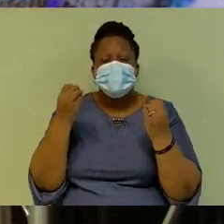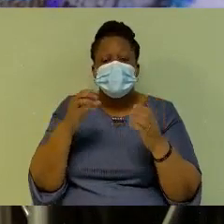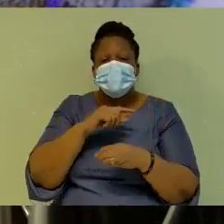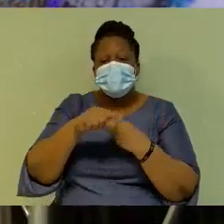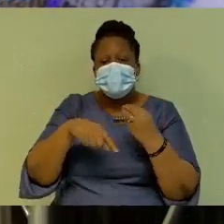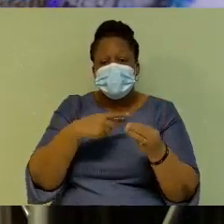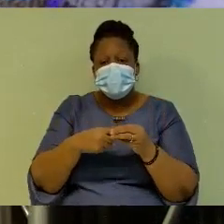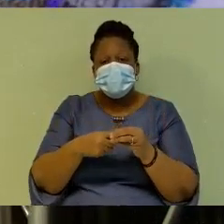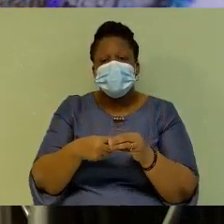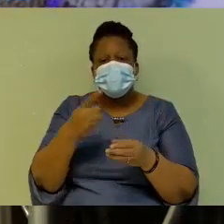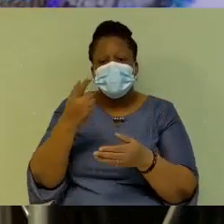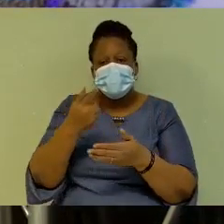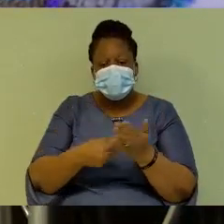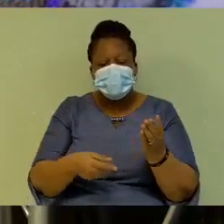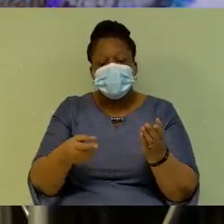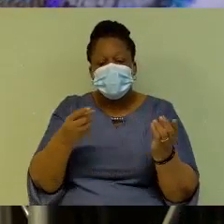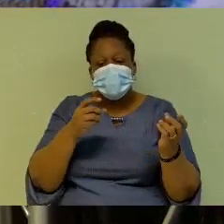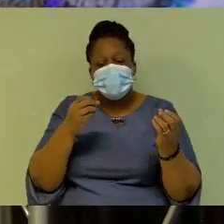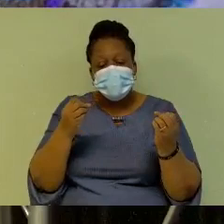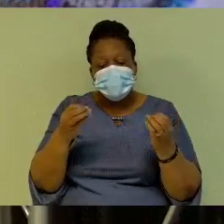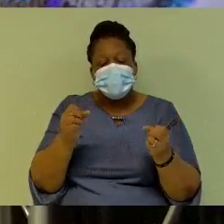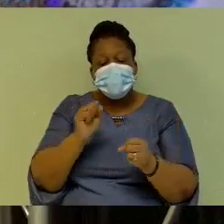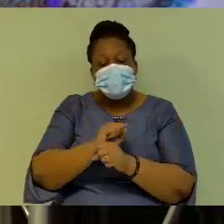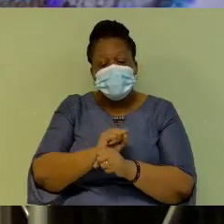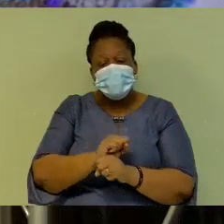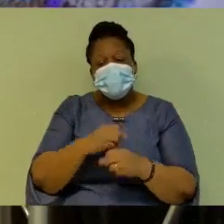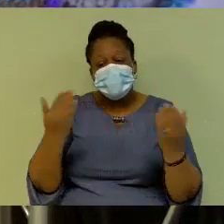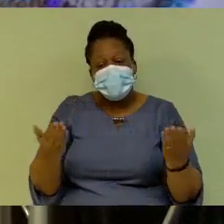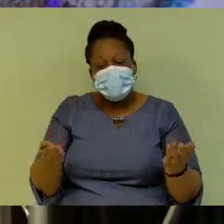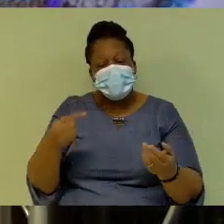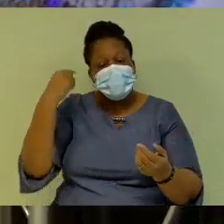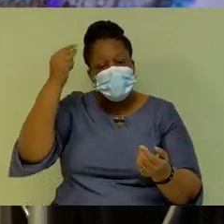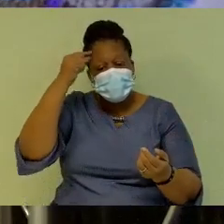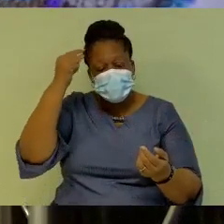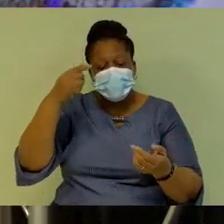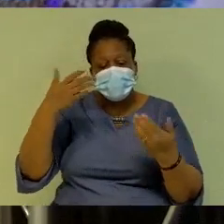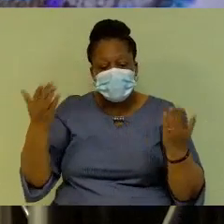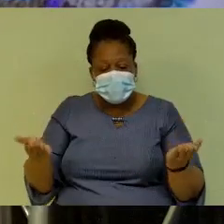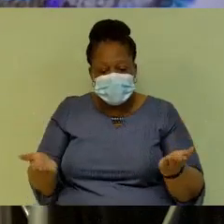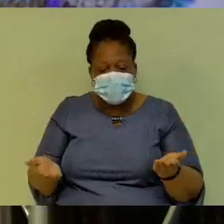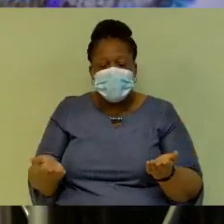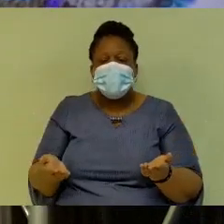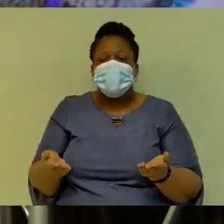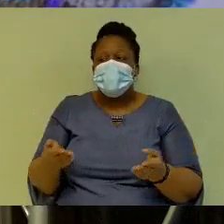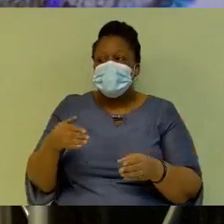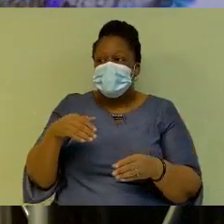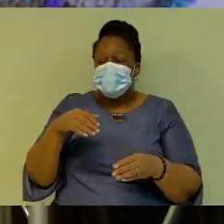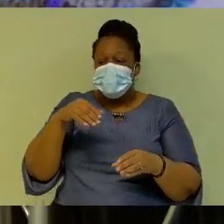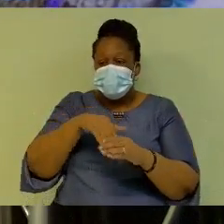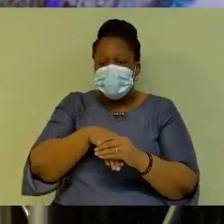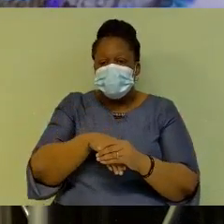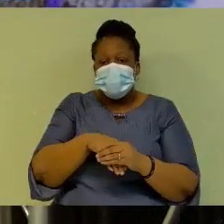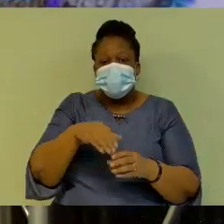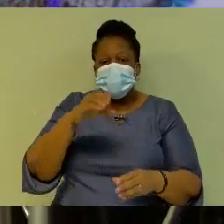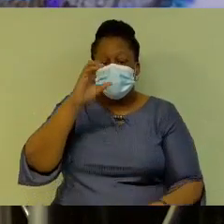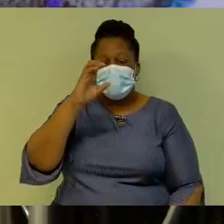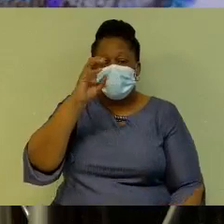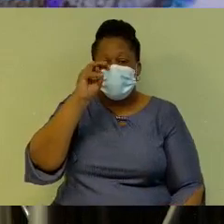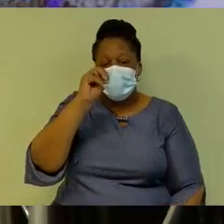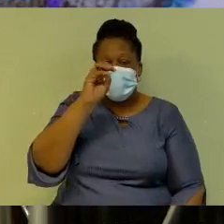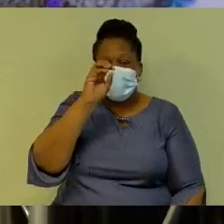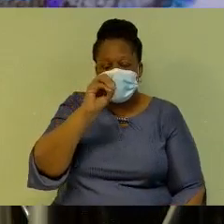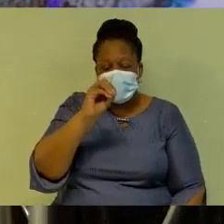and technical leadership which this country has been blessed to have in our Chief Medical Officer, Dr. Hazel Laws, who is